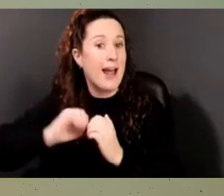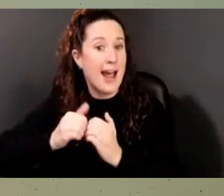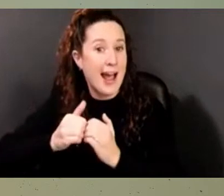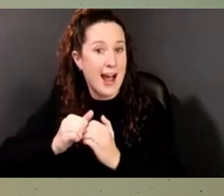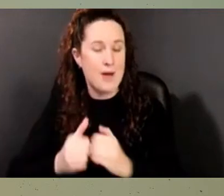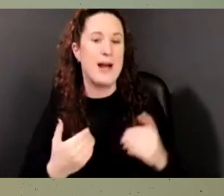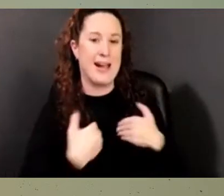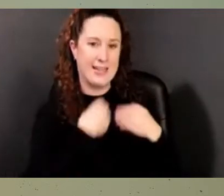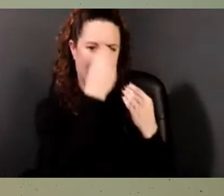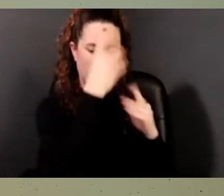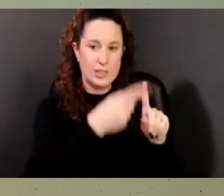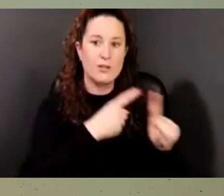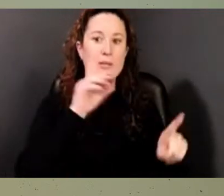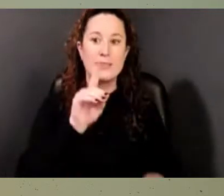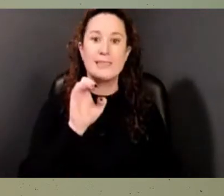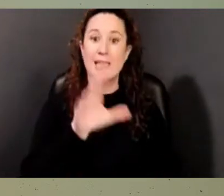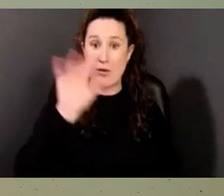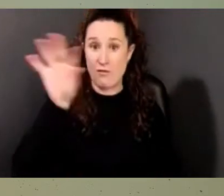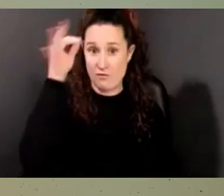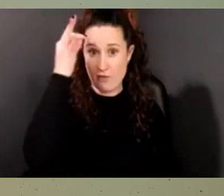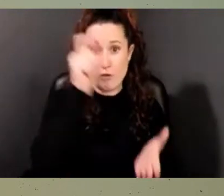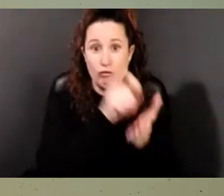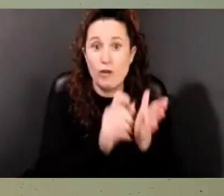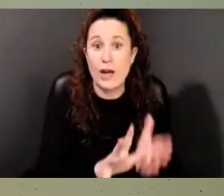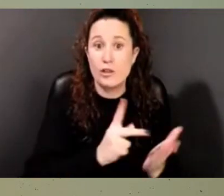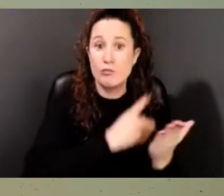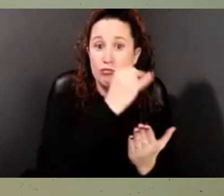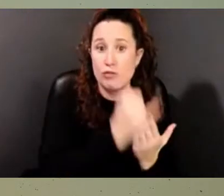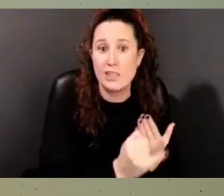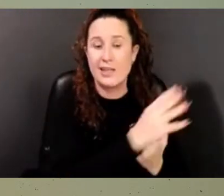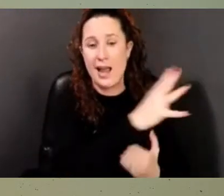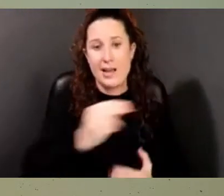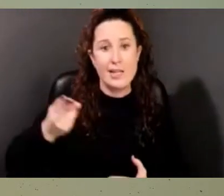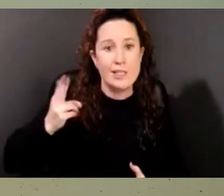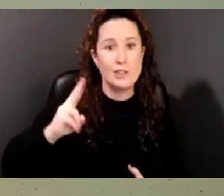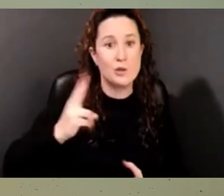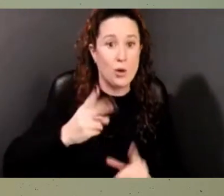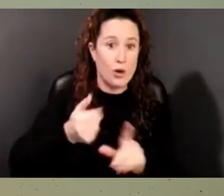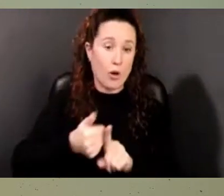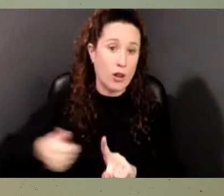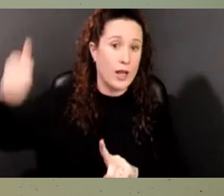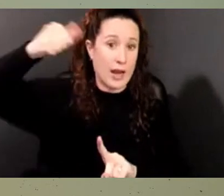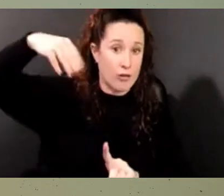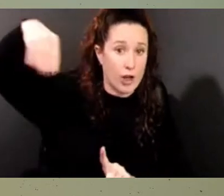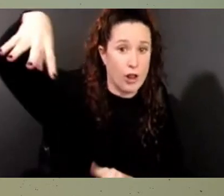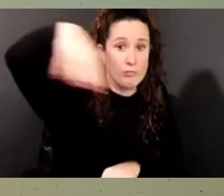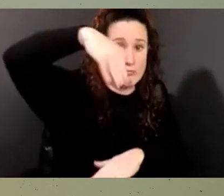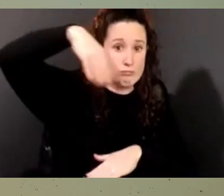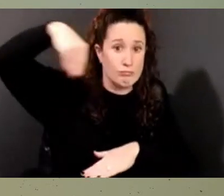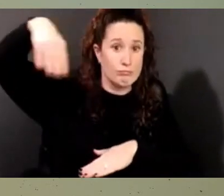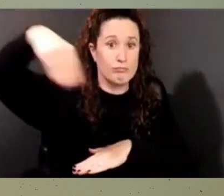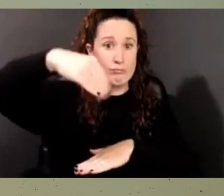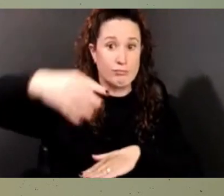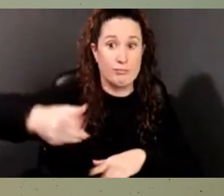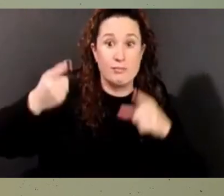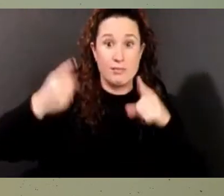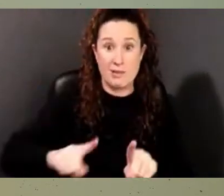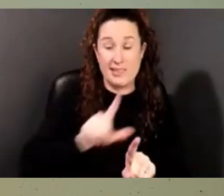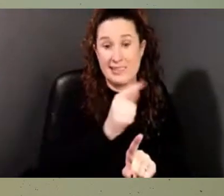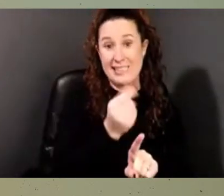the Delaware Federal Writers Project and historical aerial imagery, which dated from 1926